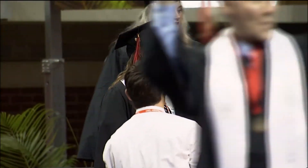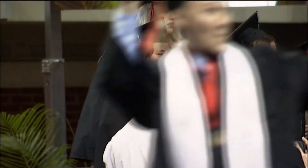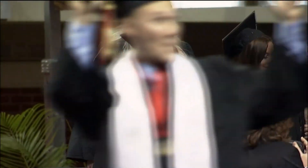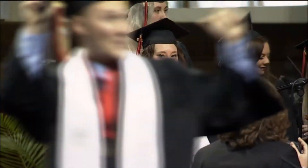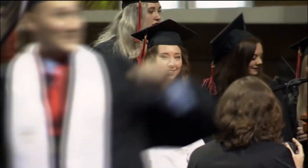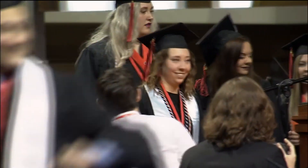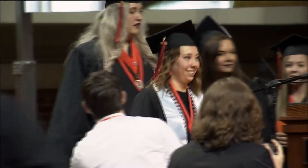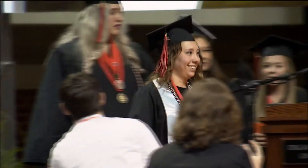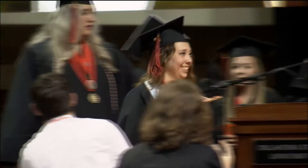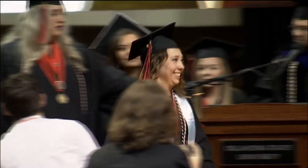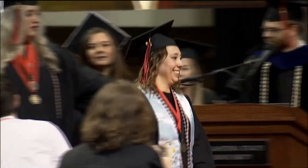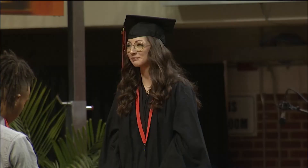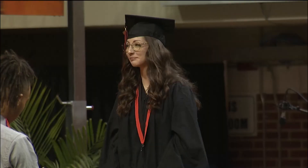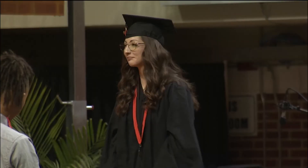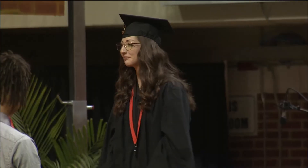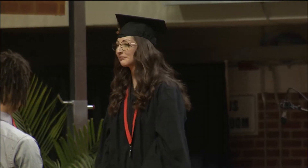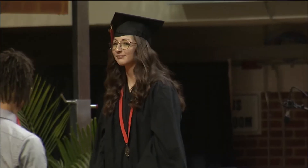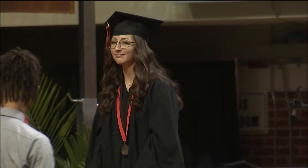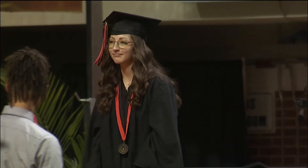Kylie Kramer.